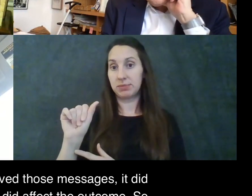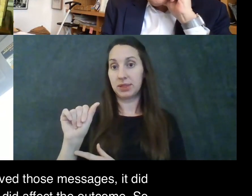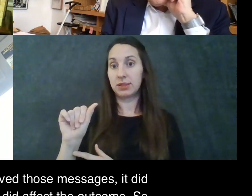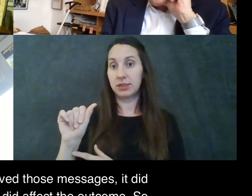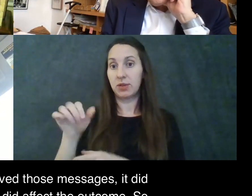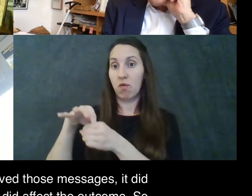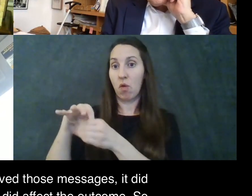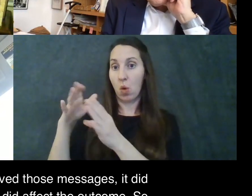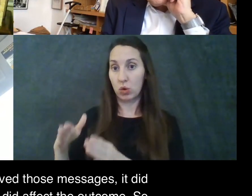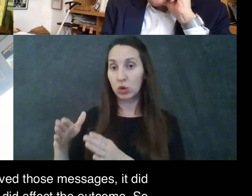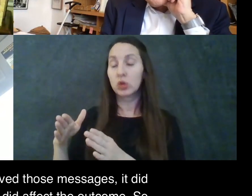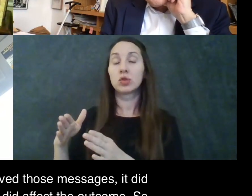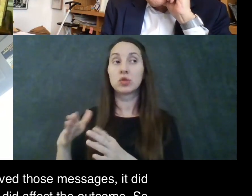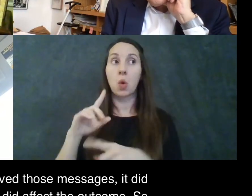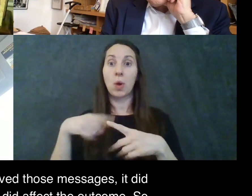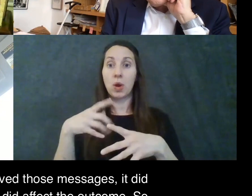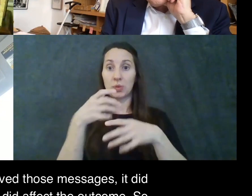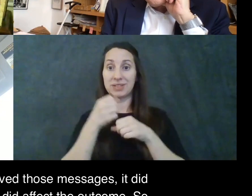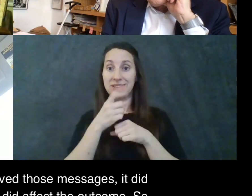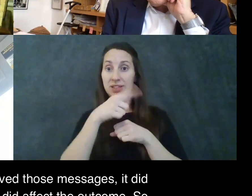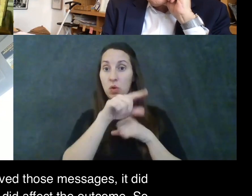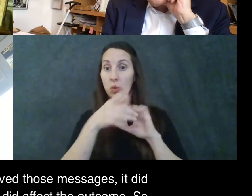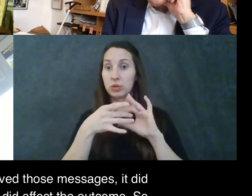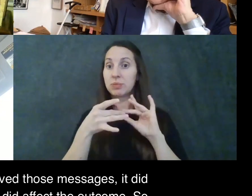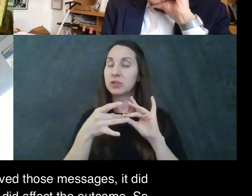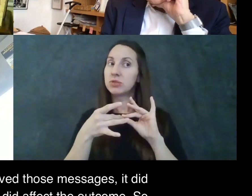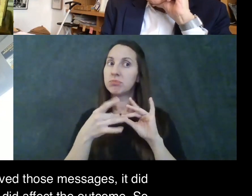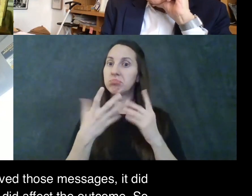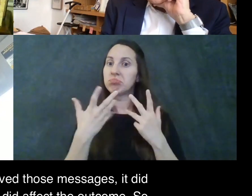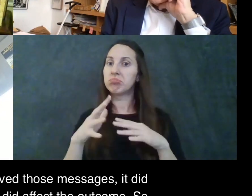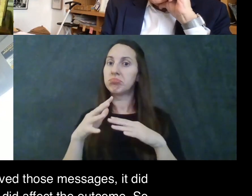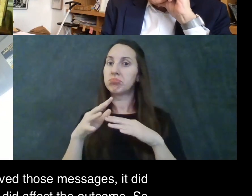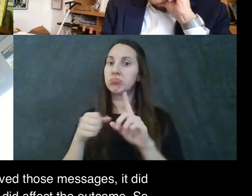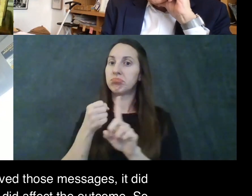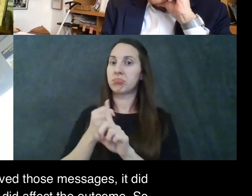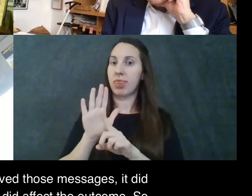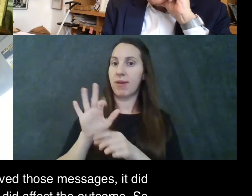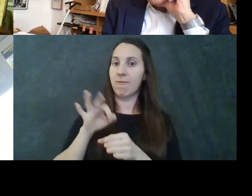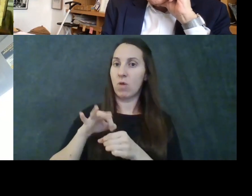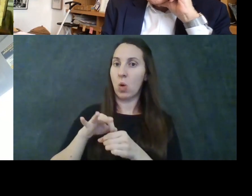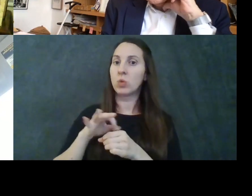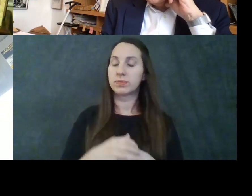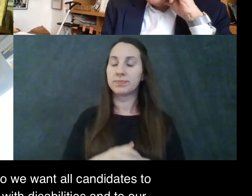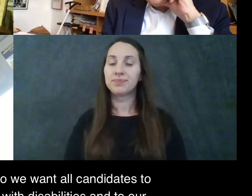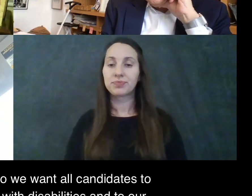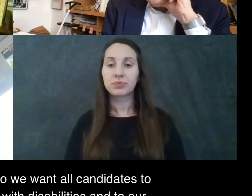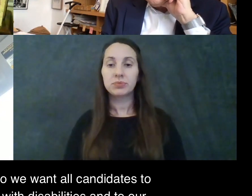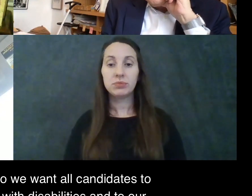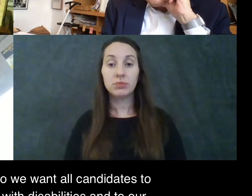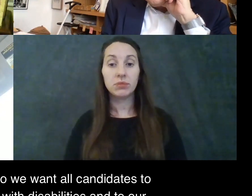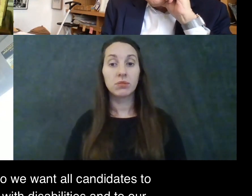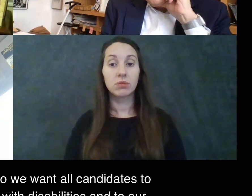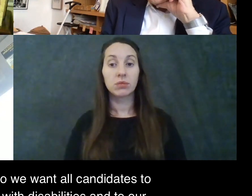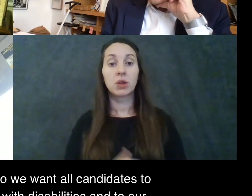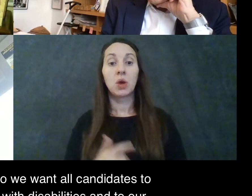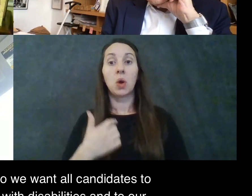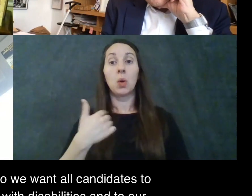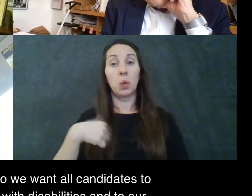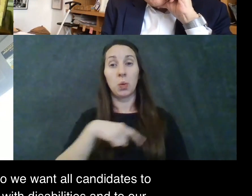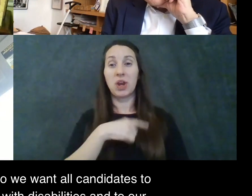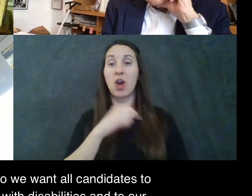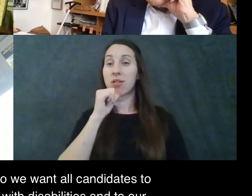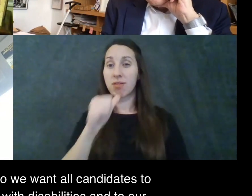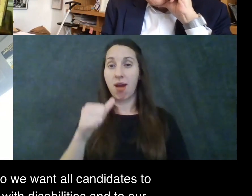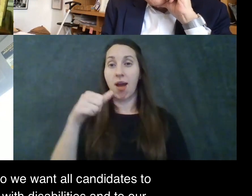when they received those messages, it did affect their votes and did affect the outcome. So we are nonpartisan, so we want